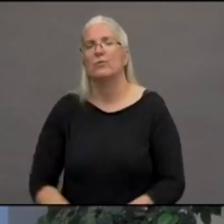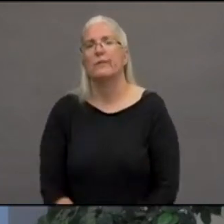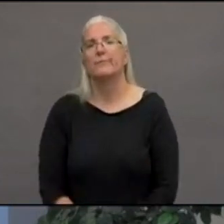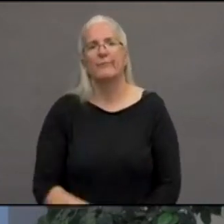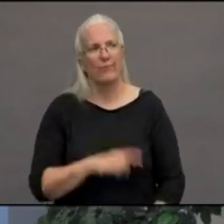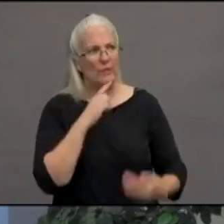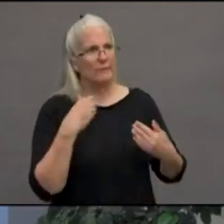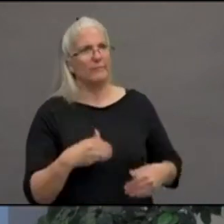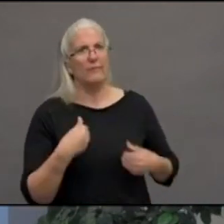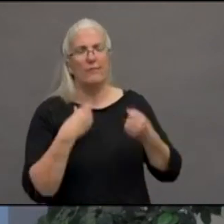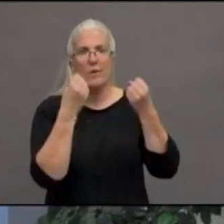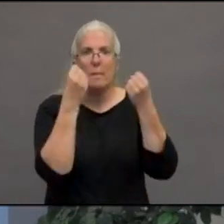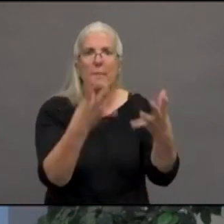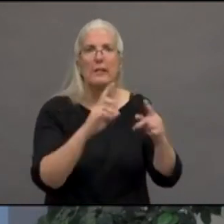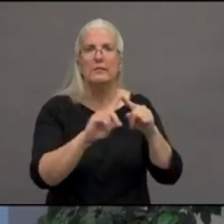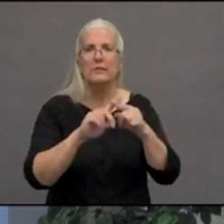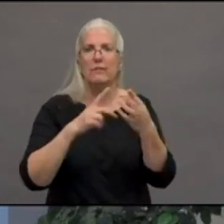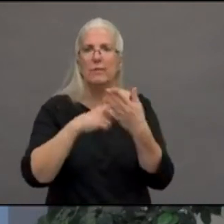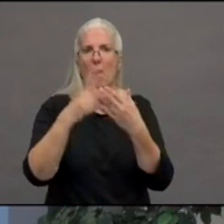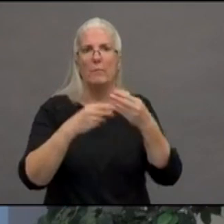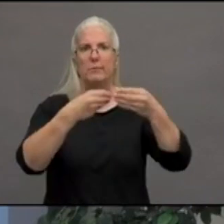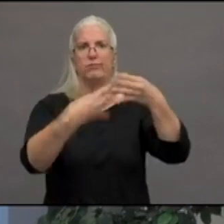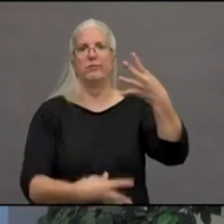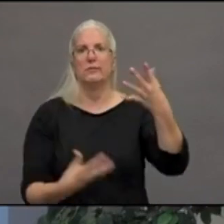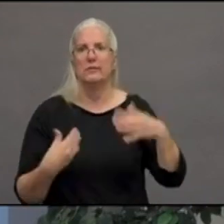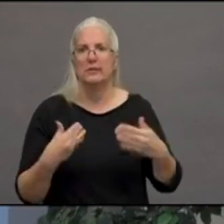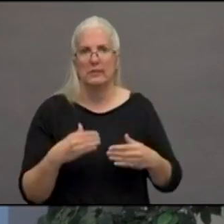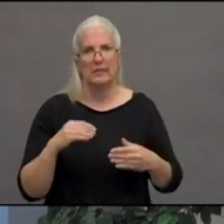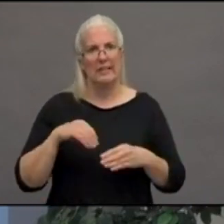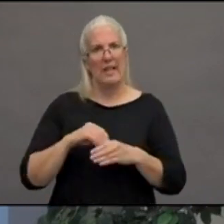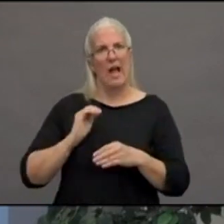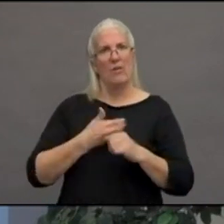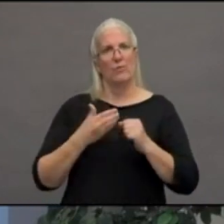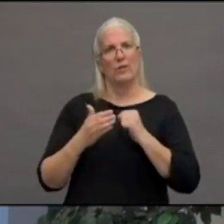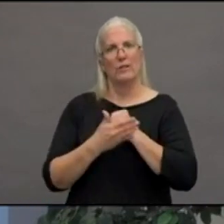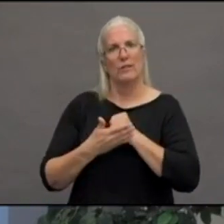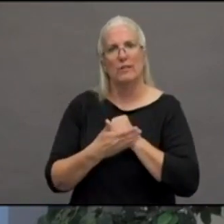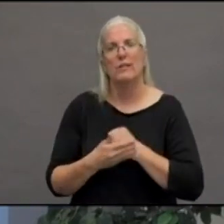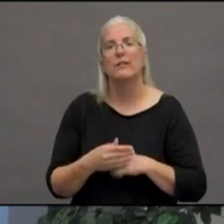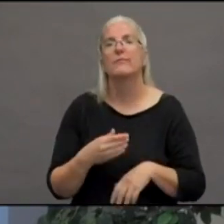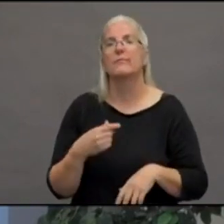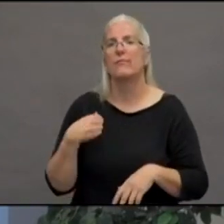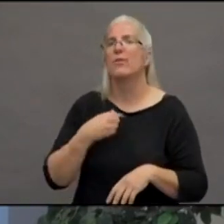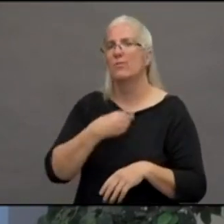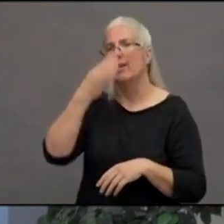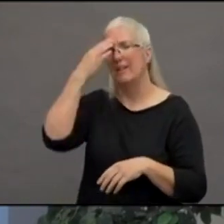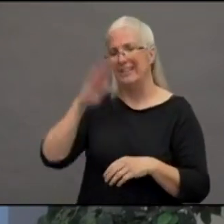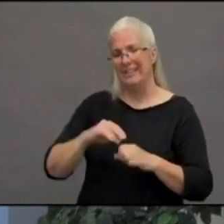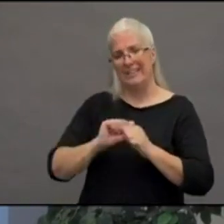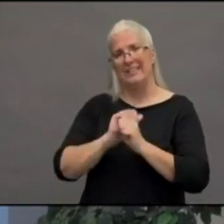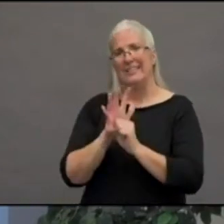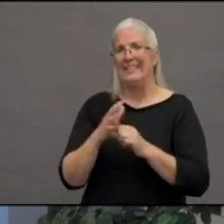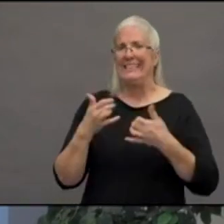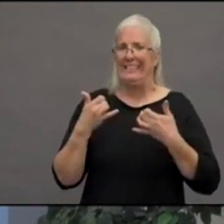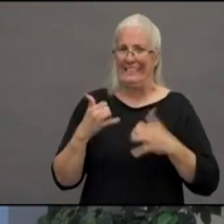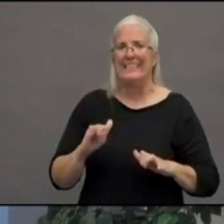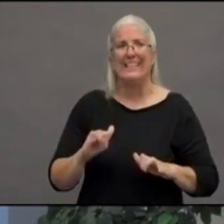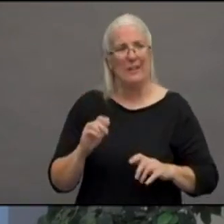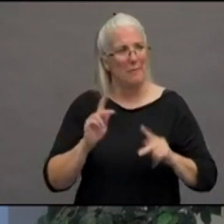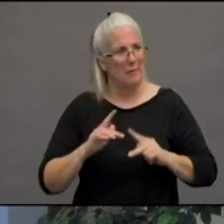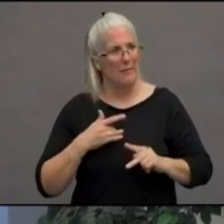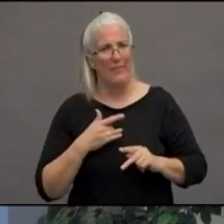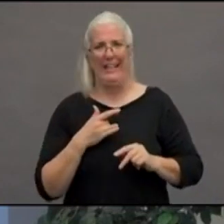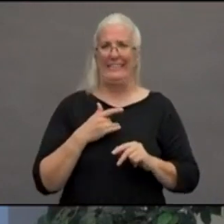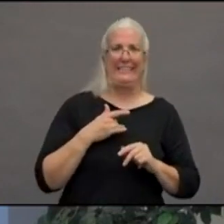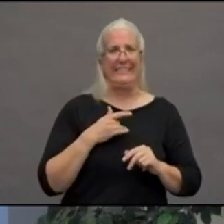to folks in need in our community. But we still know that COVID-19 is causing a lot of people to feel anxious about food insecurity. What would be your message